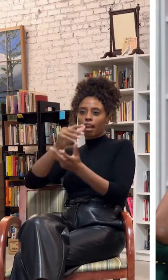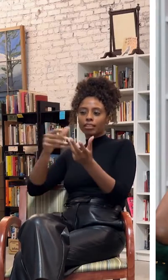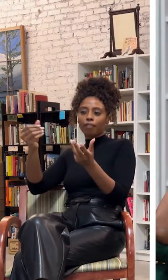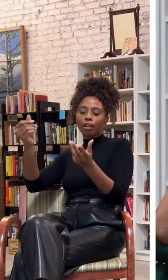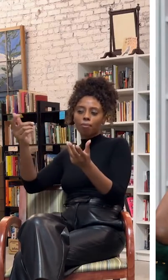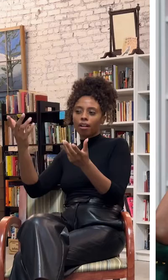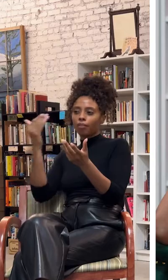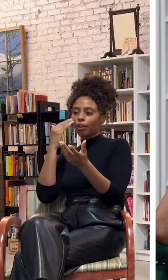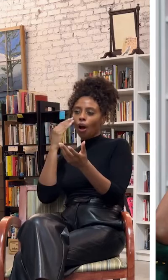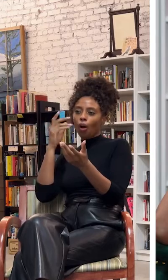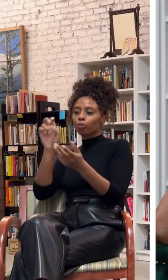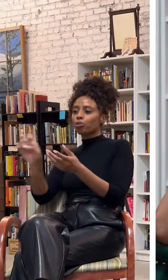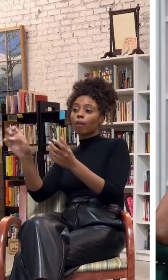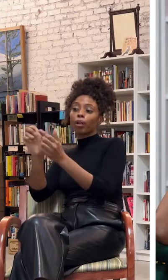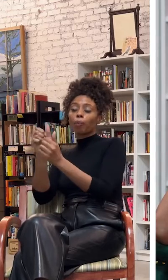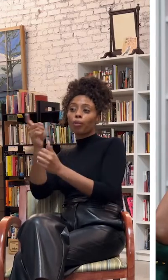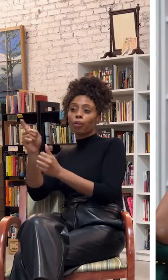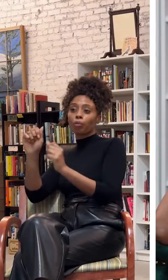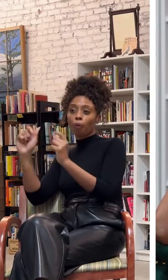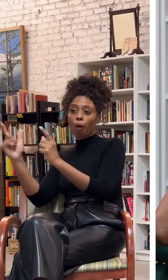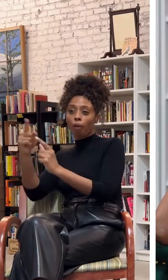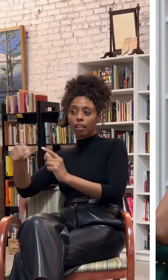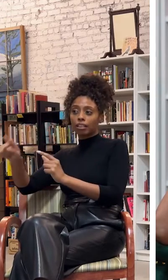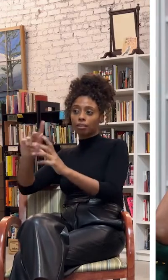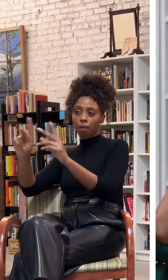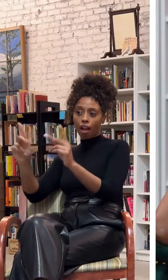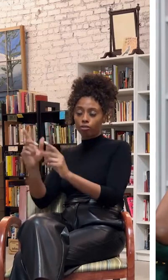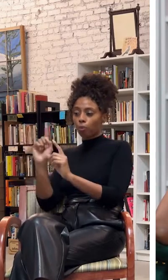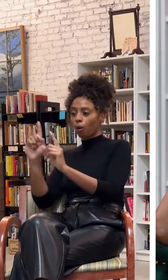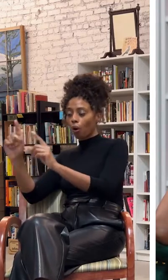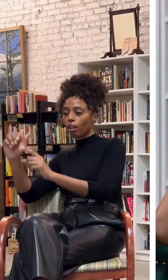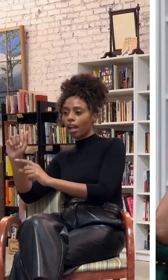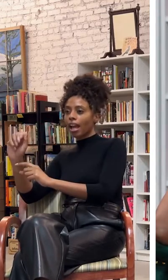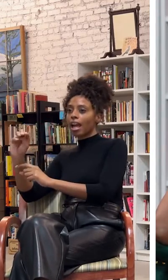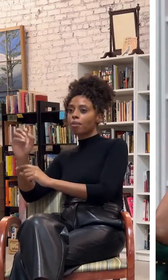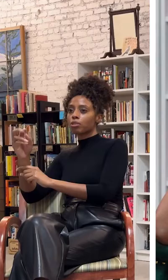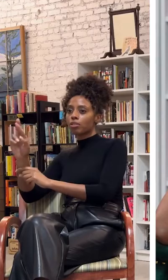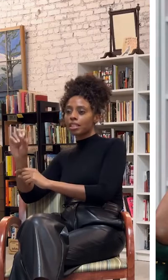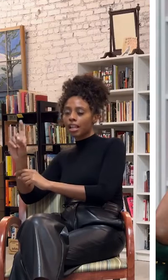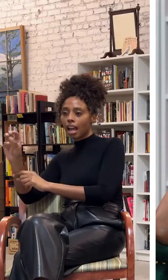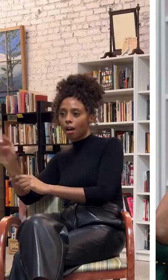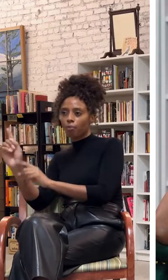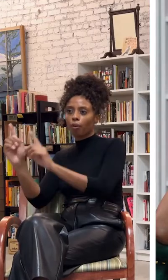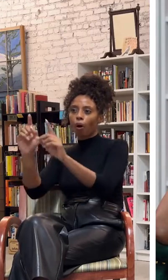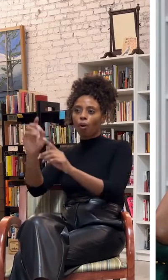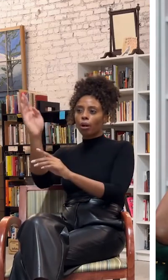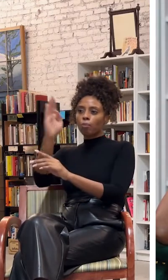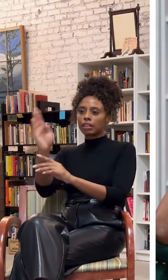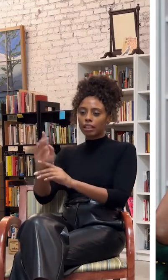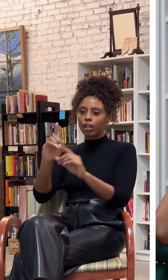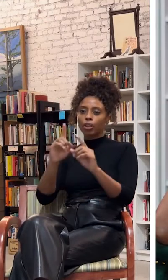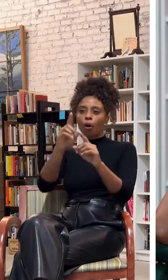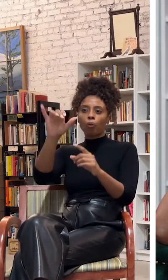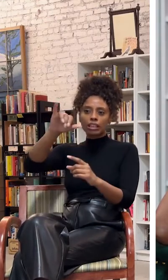of, traveling with you to all these places. We go to Amsterdam, we go to Brazil that you mentioned, we go to Johannesburg, we